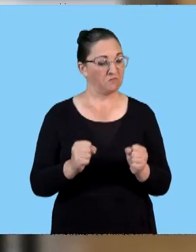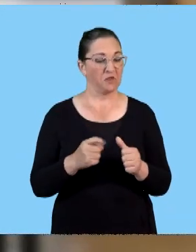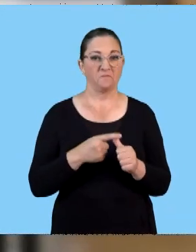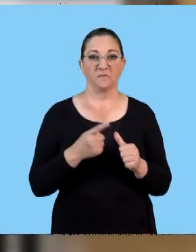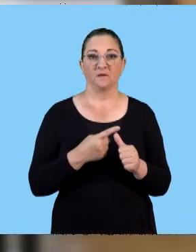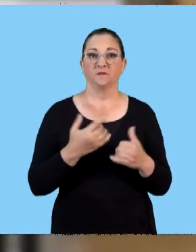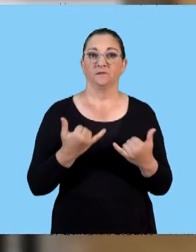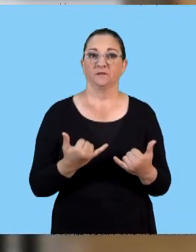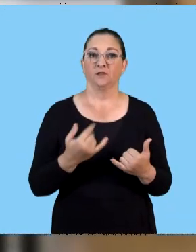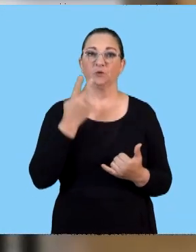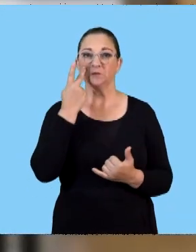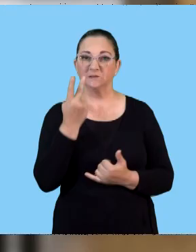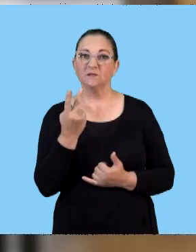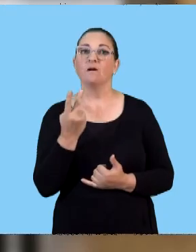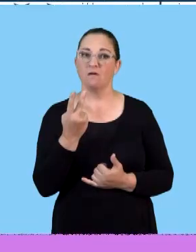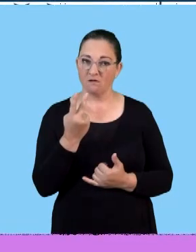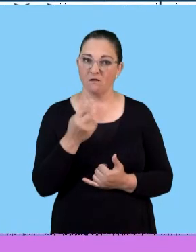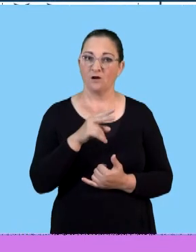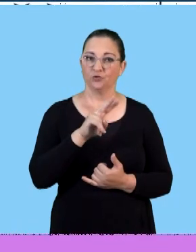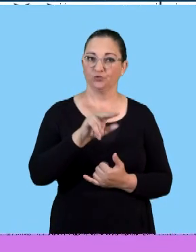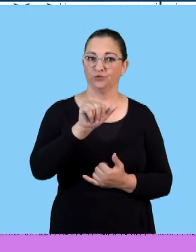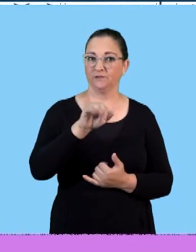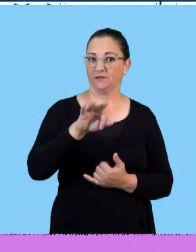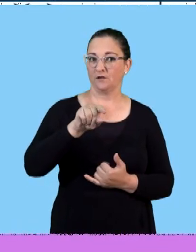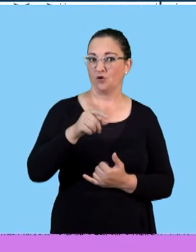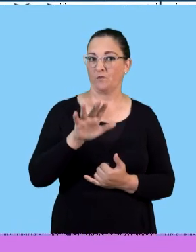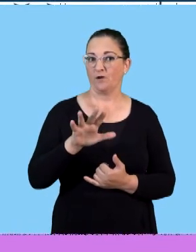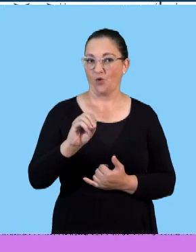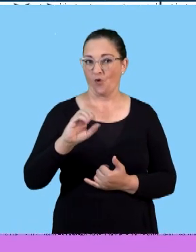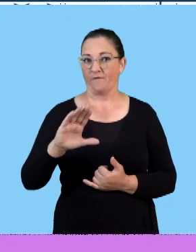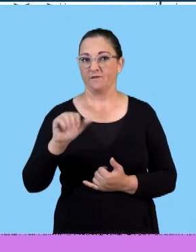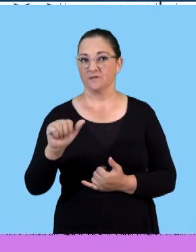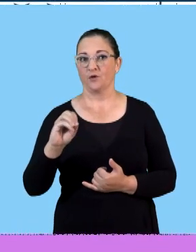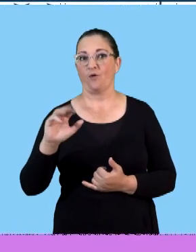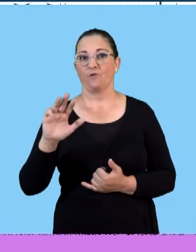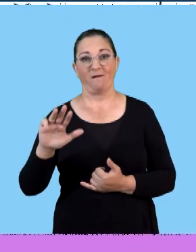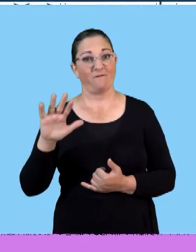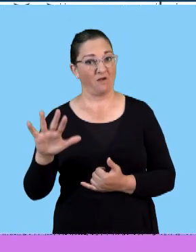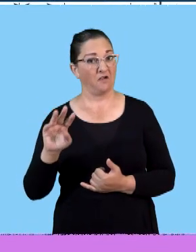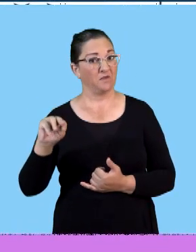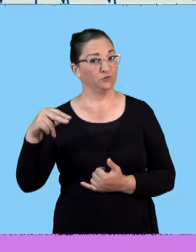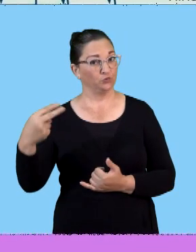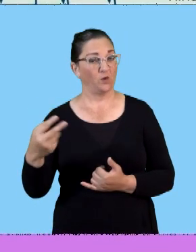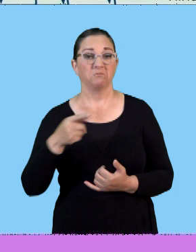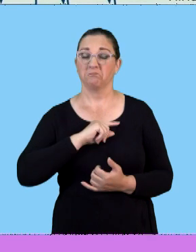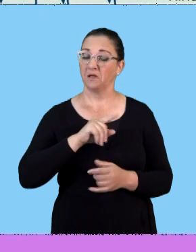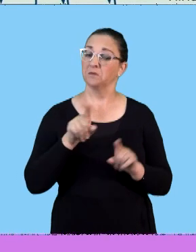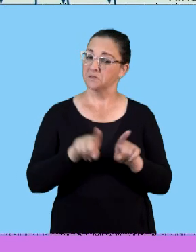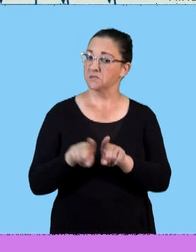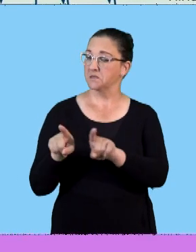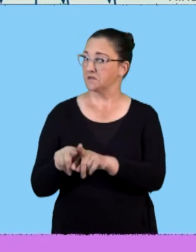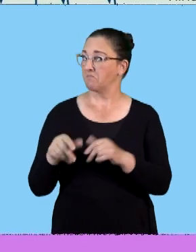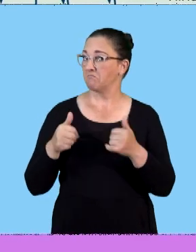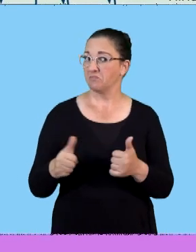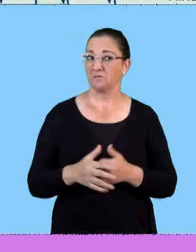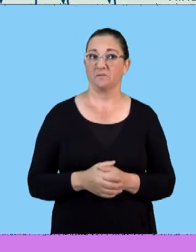263,056,095 square meters, making the claim by the soccer player to be correct. Guys, are we clear on that? All right, let's